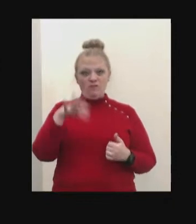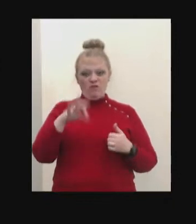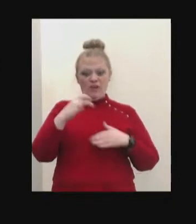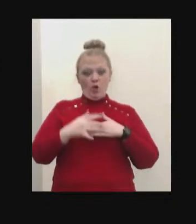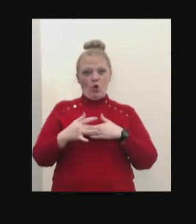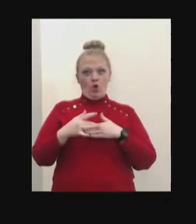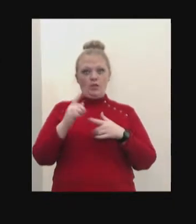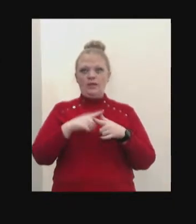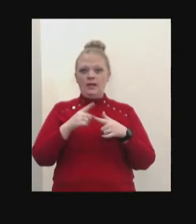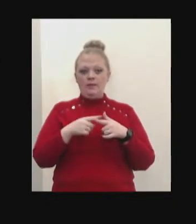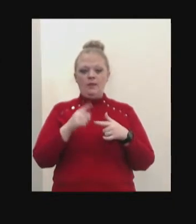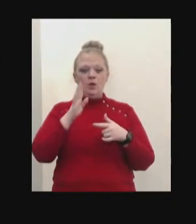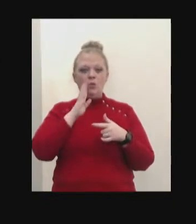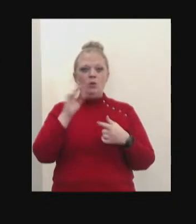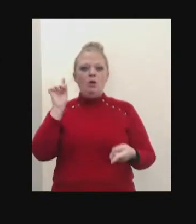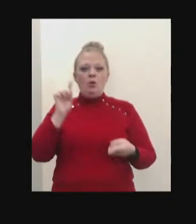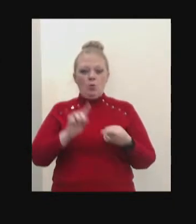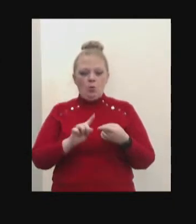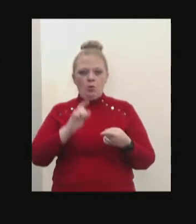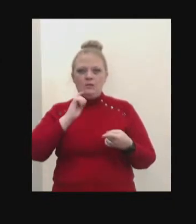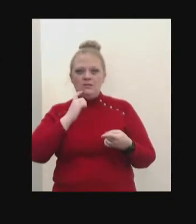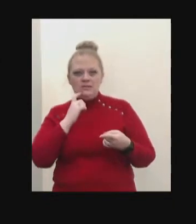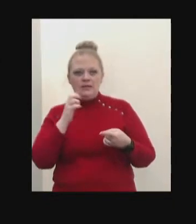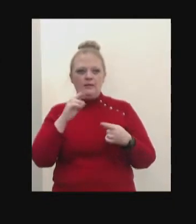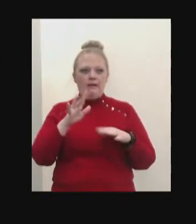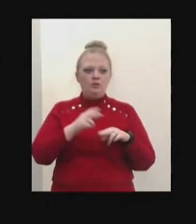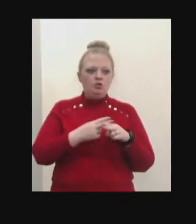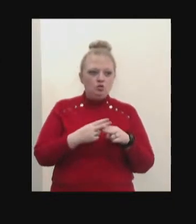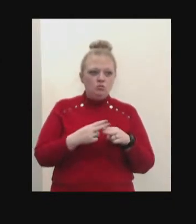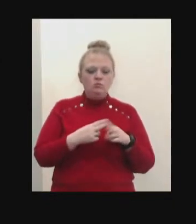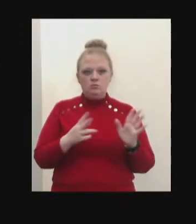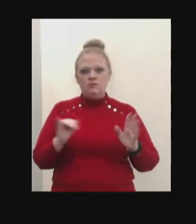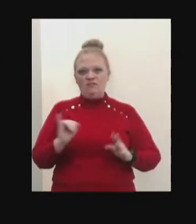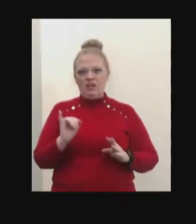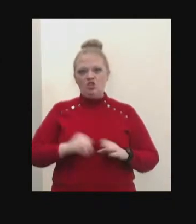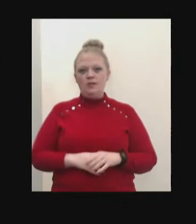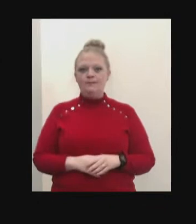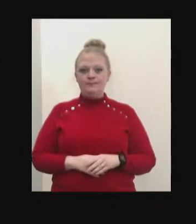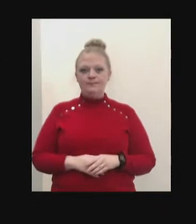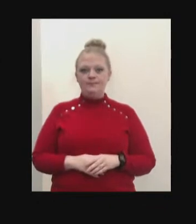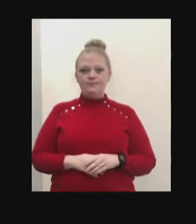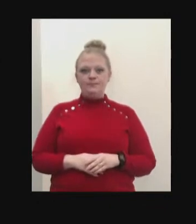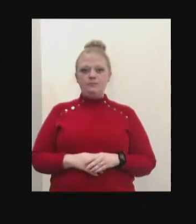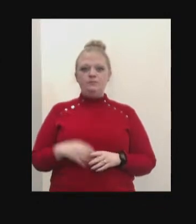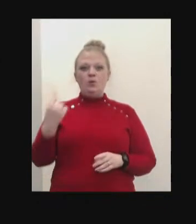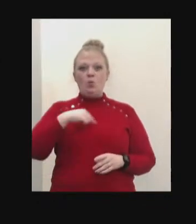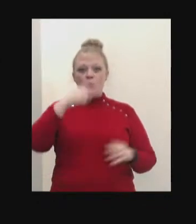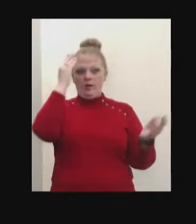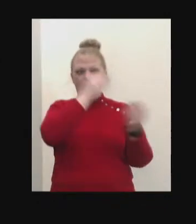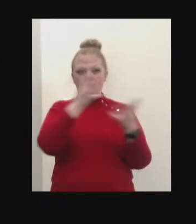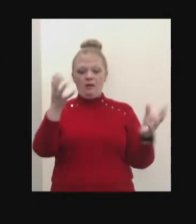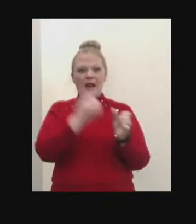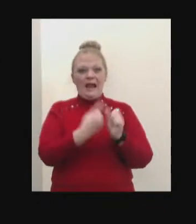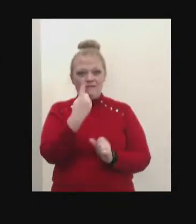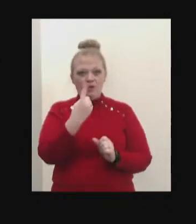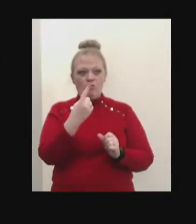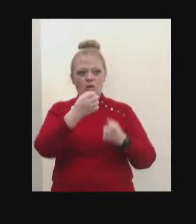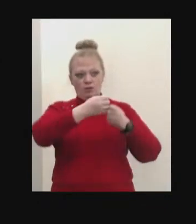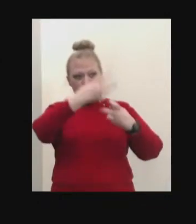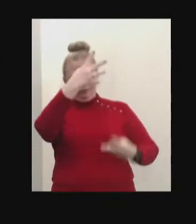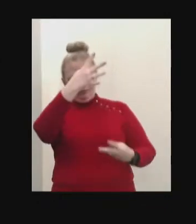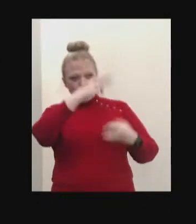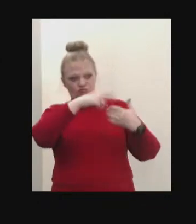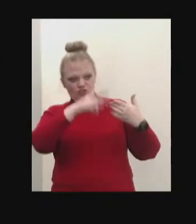course and lessens the severity of influenza infection. So we notify everybody with their test results between 1 to